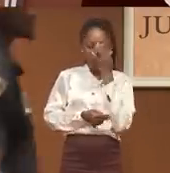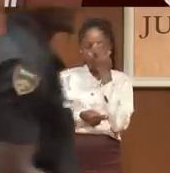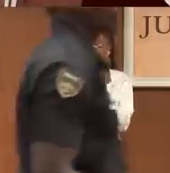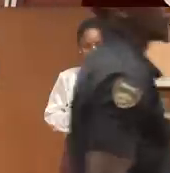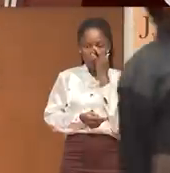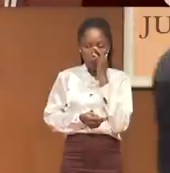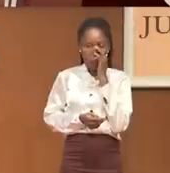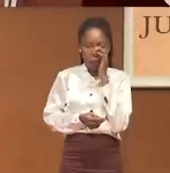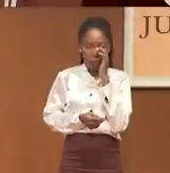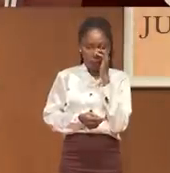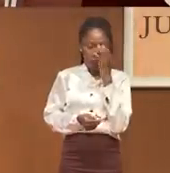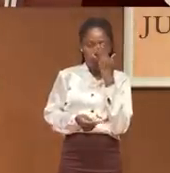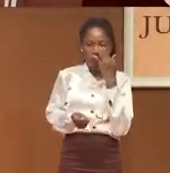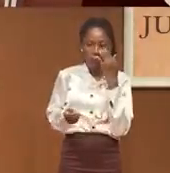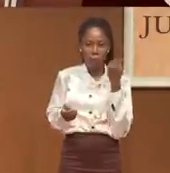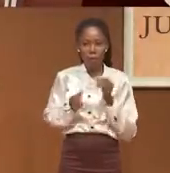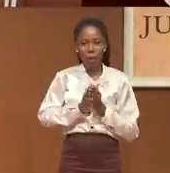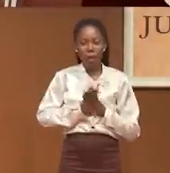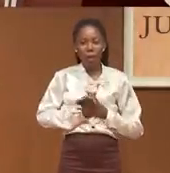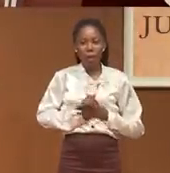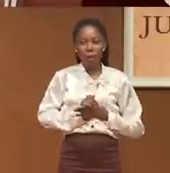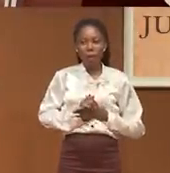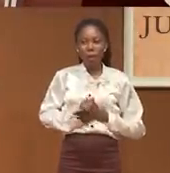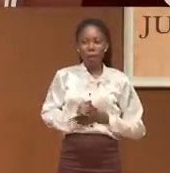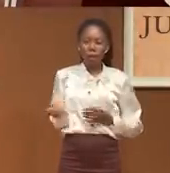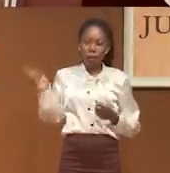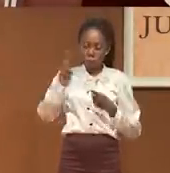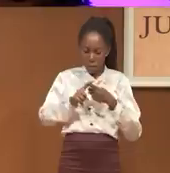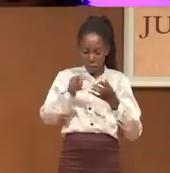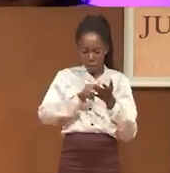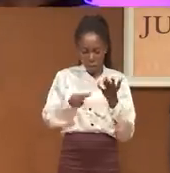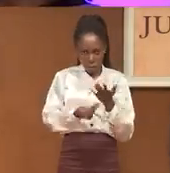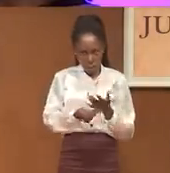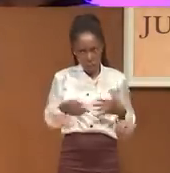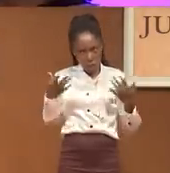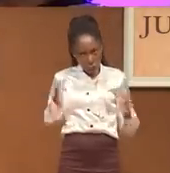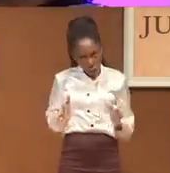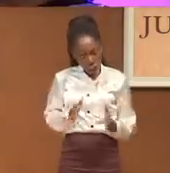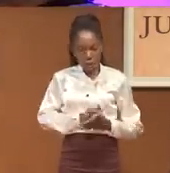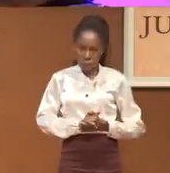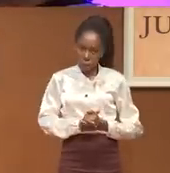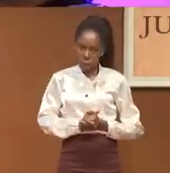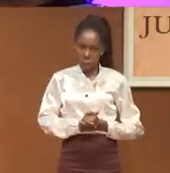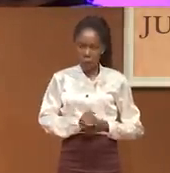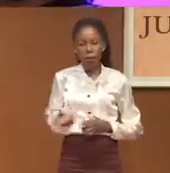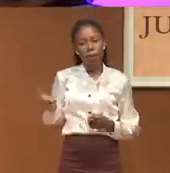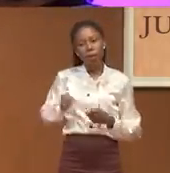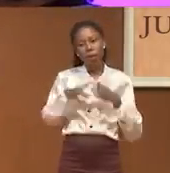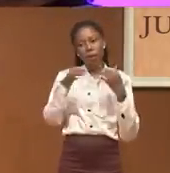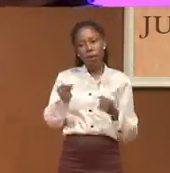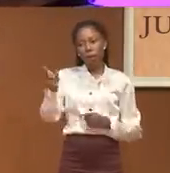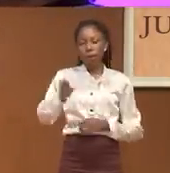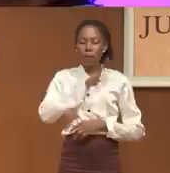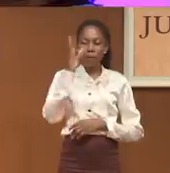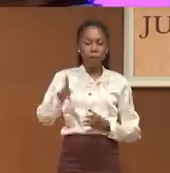Till November. November came, not even a dime. And even till today, he has not paid me